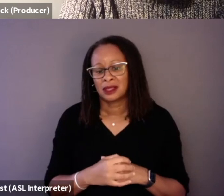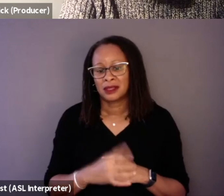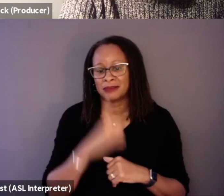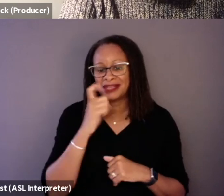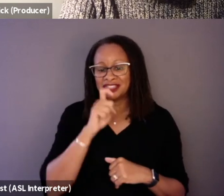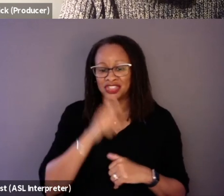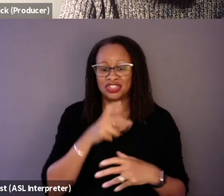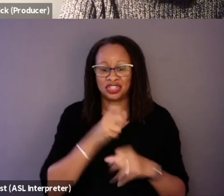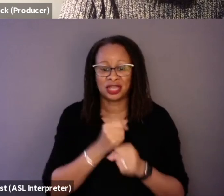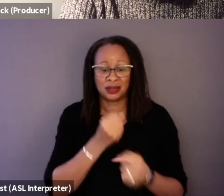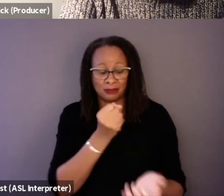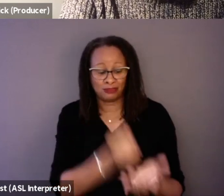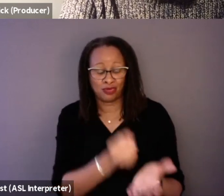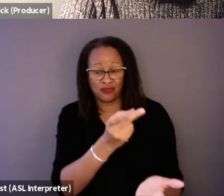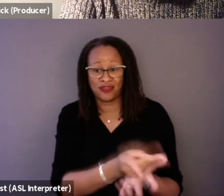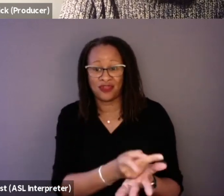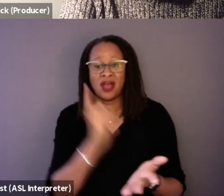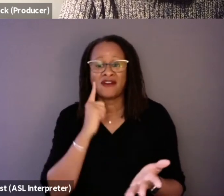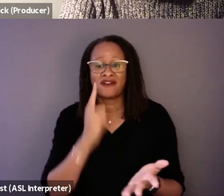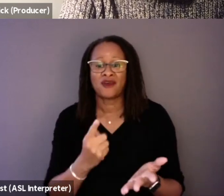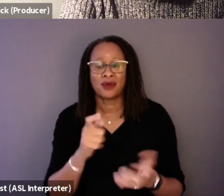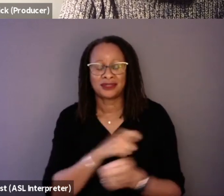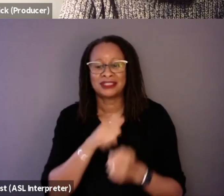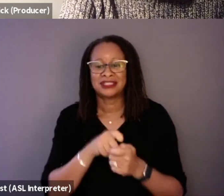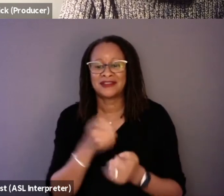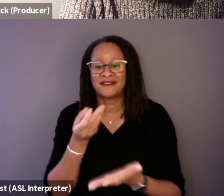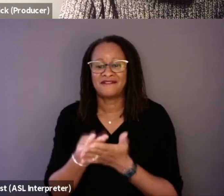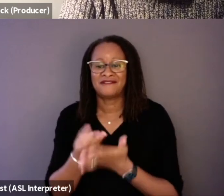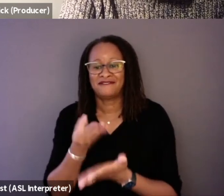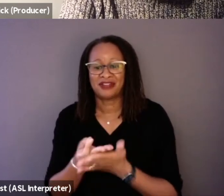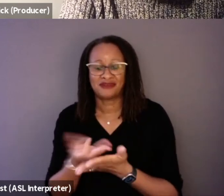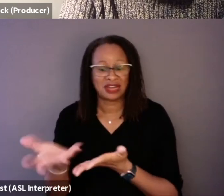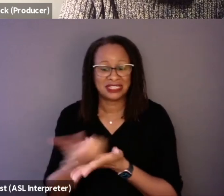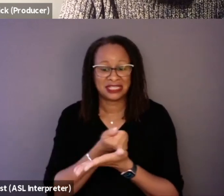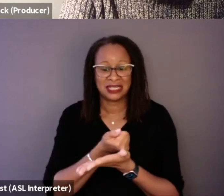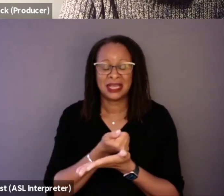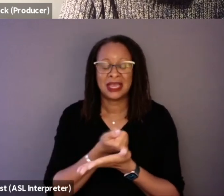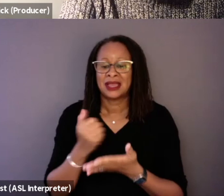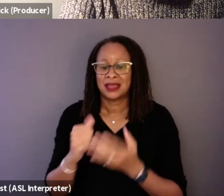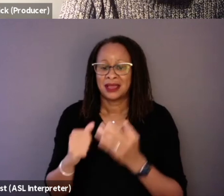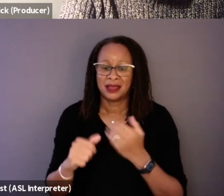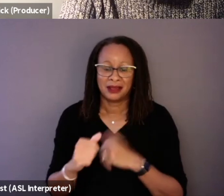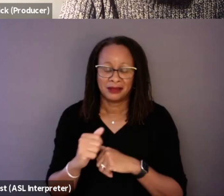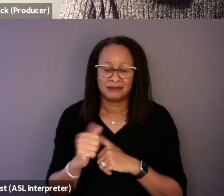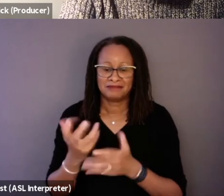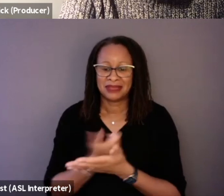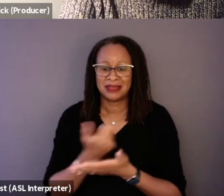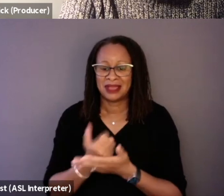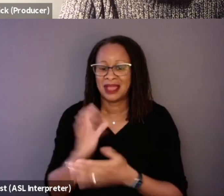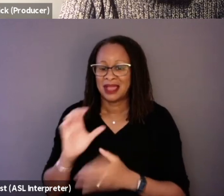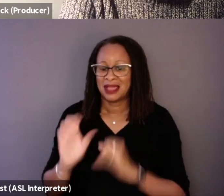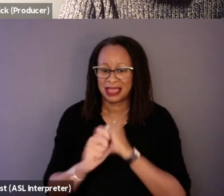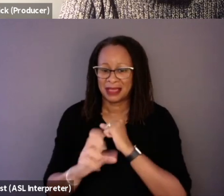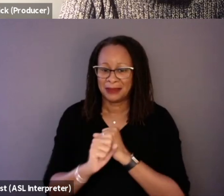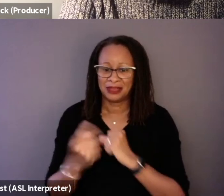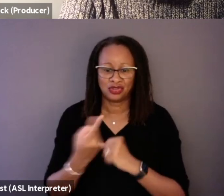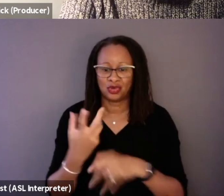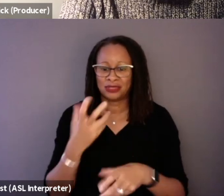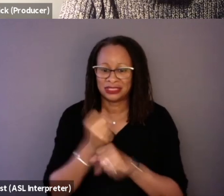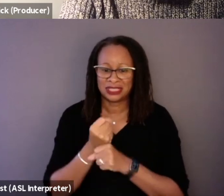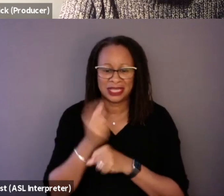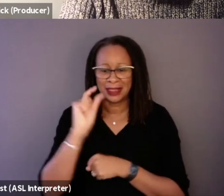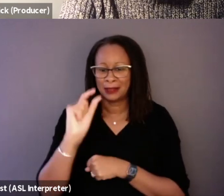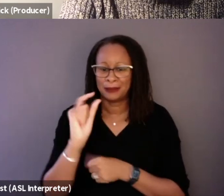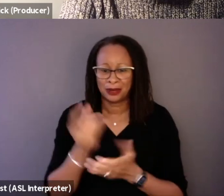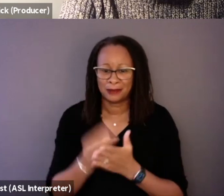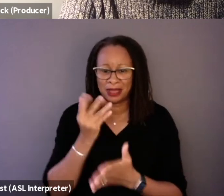get approvals for certain fundraising campaigns on platforms. And then you're only allowed to take out a small amount of money when